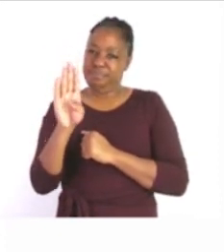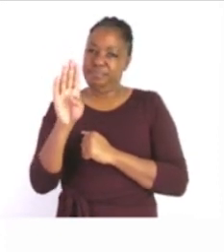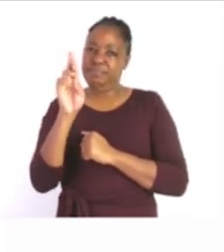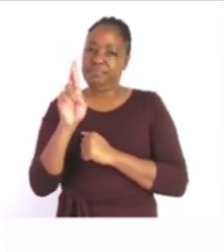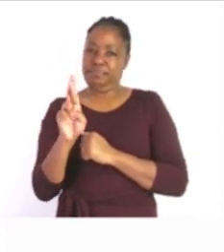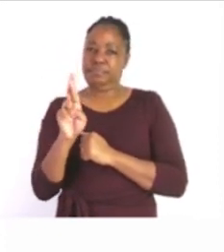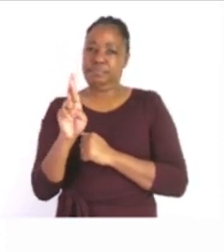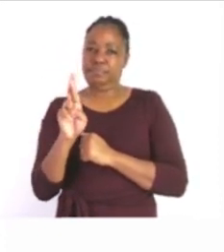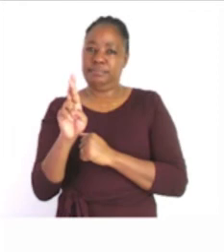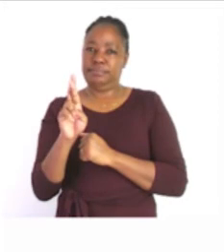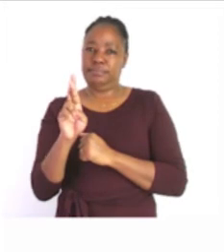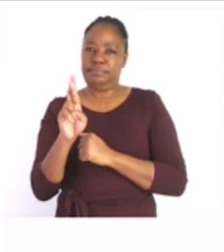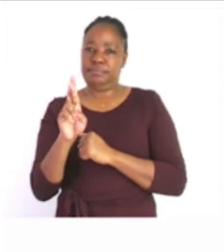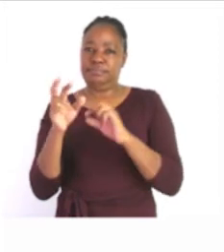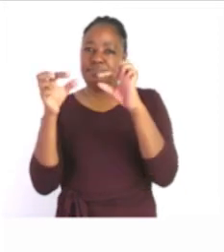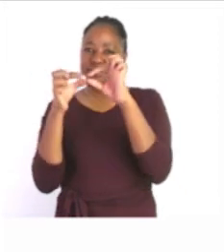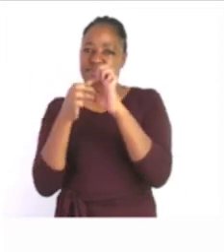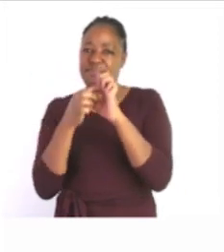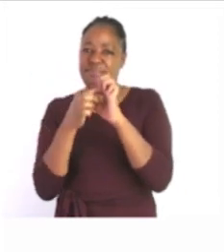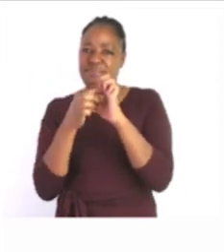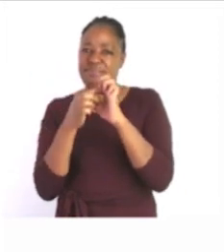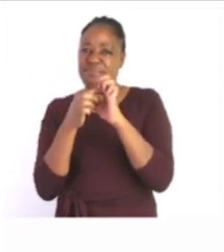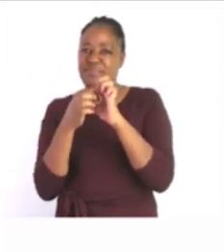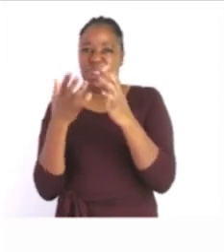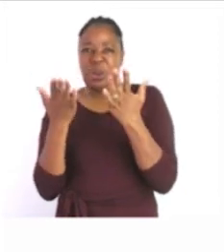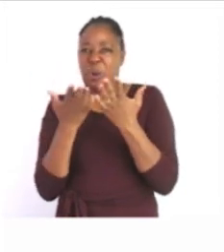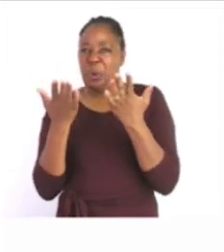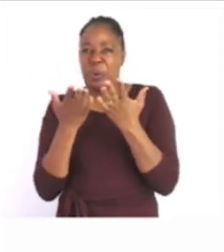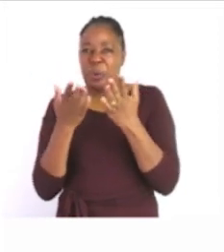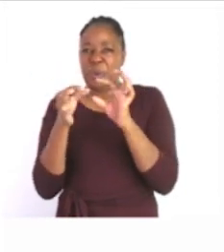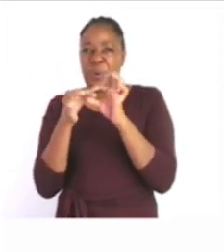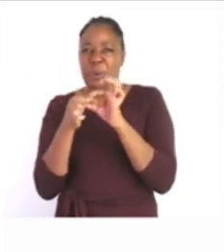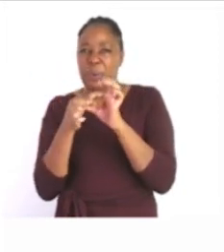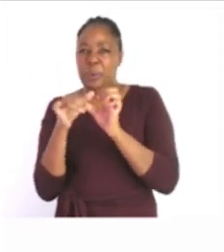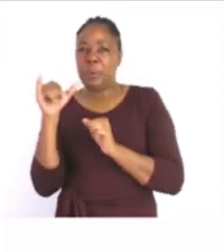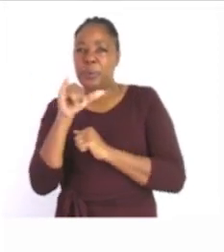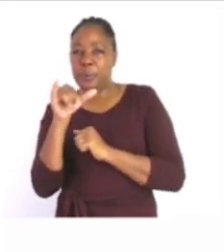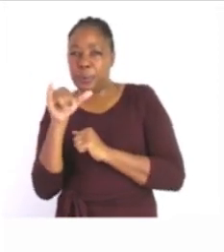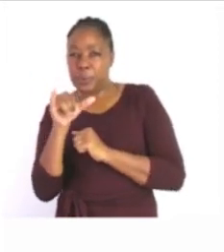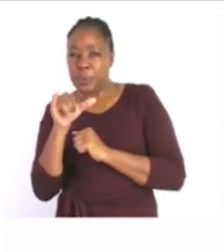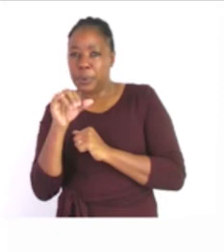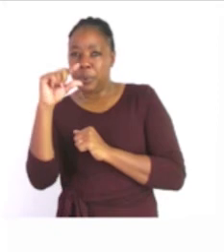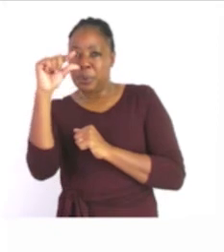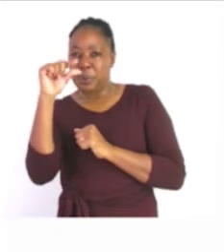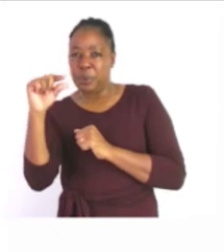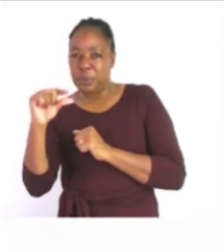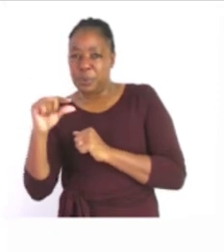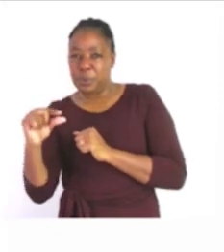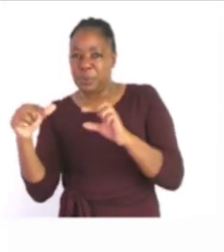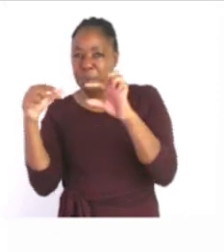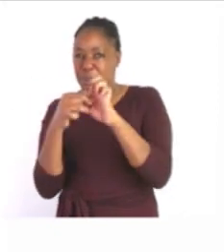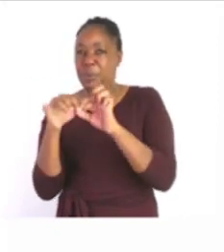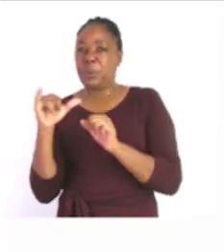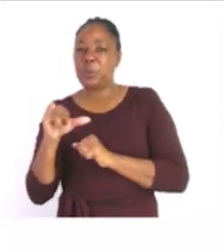time, brr. Now let's try and look for its matching sound in the column. Do we